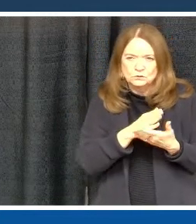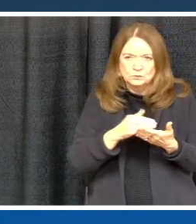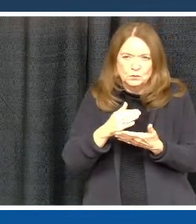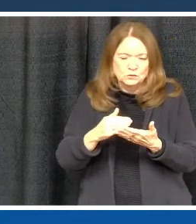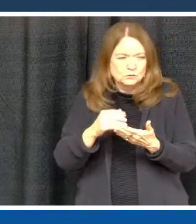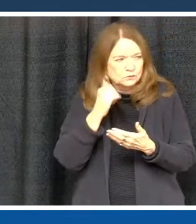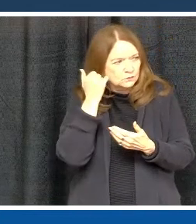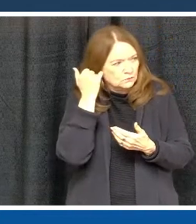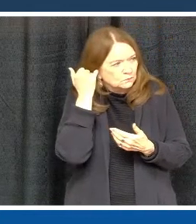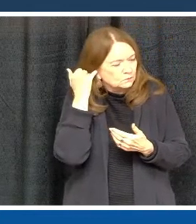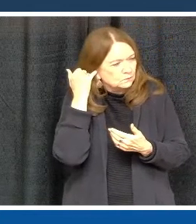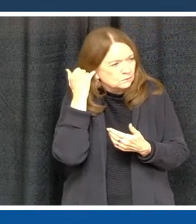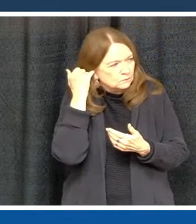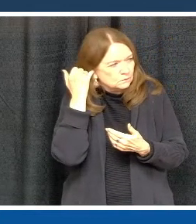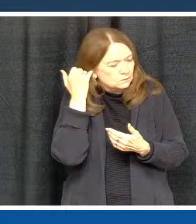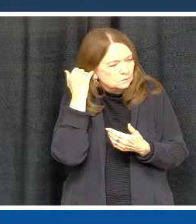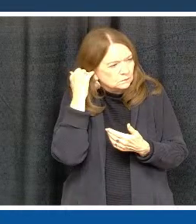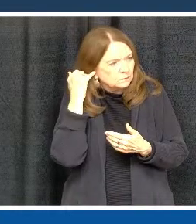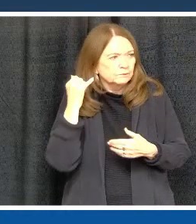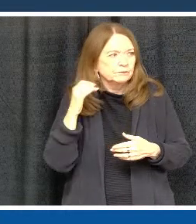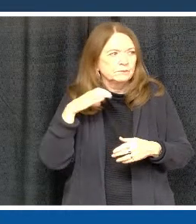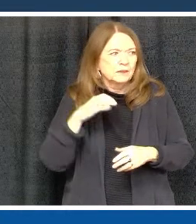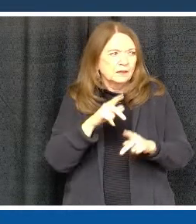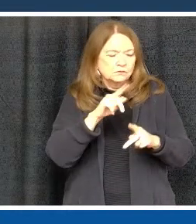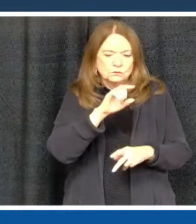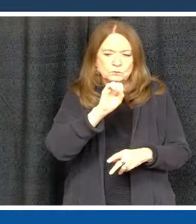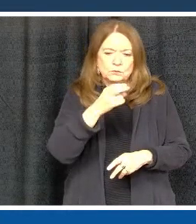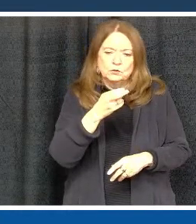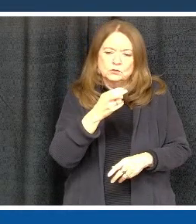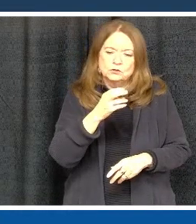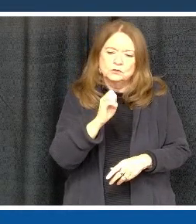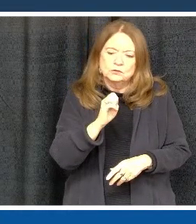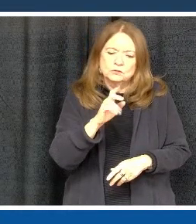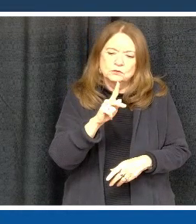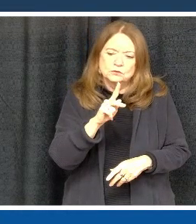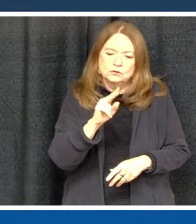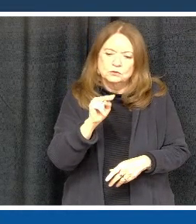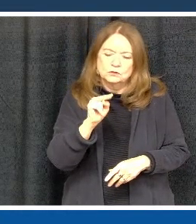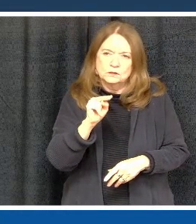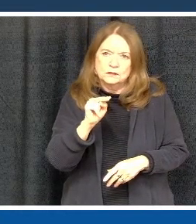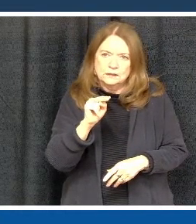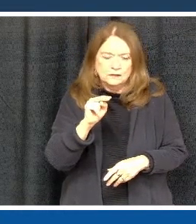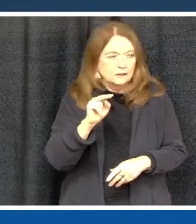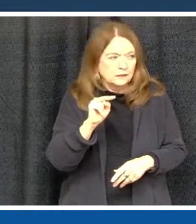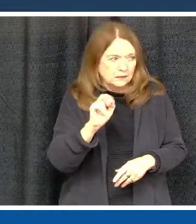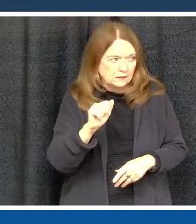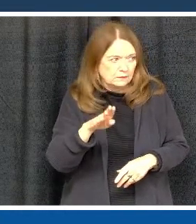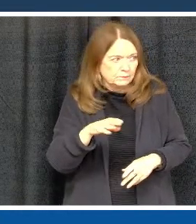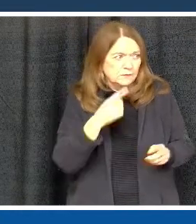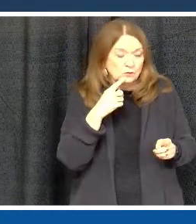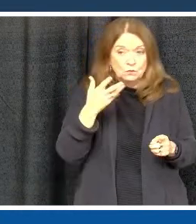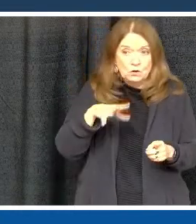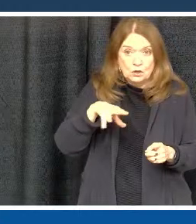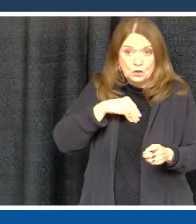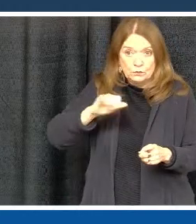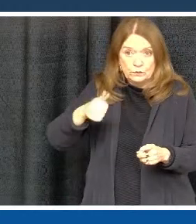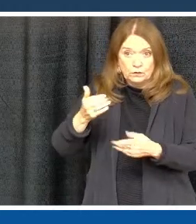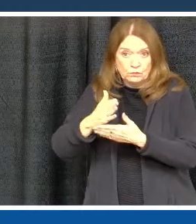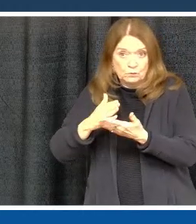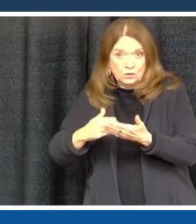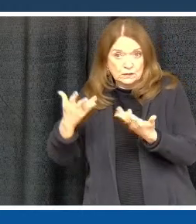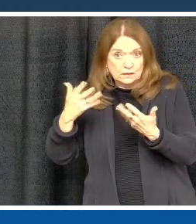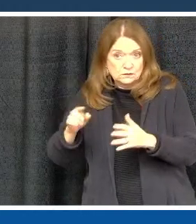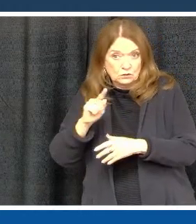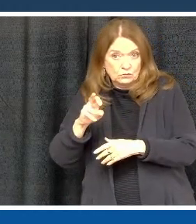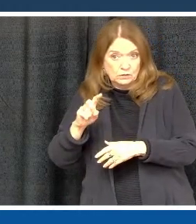Thank you. Councilperson Shekinah, you're recognized. Thank you, Mayor. And, Mr. Tennant, you said that, they already own the other part, and the other part is already